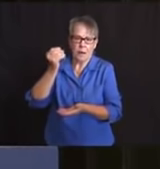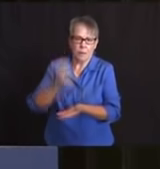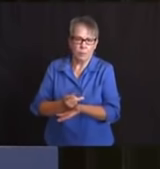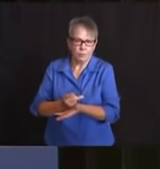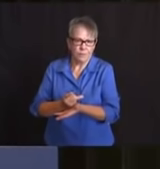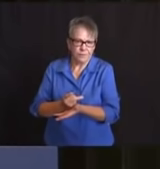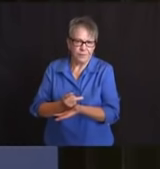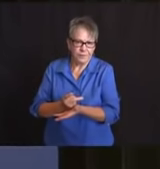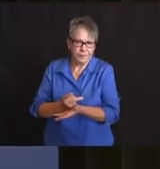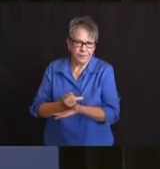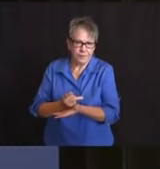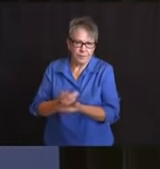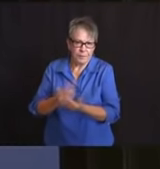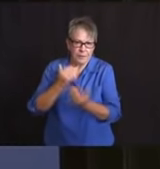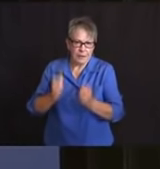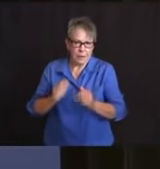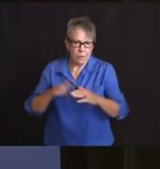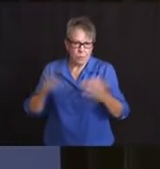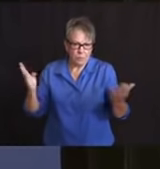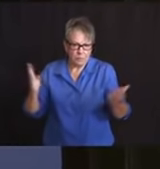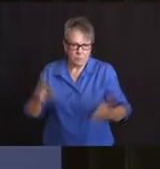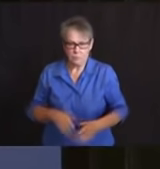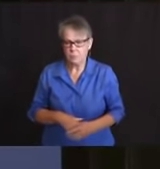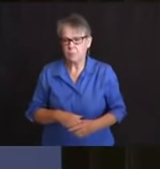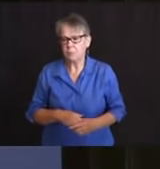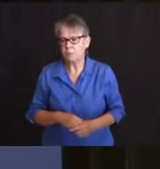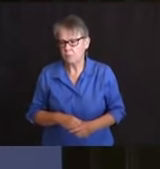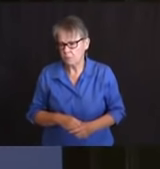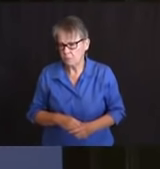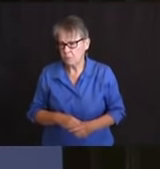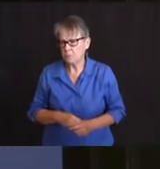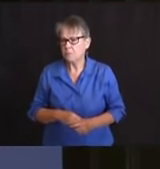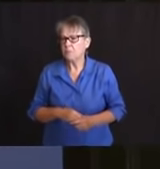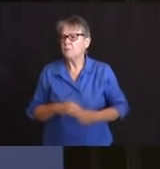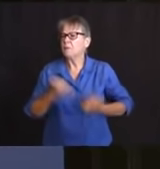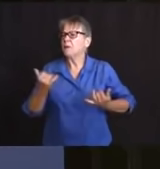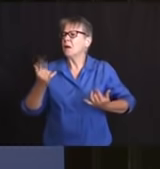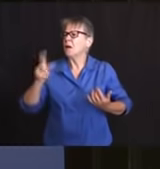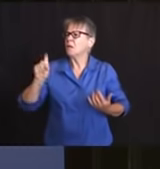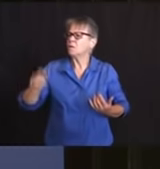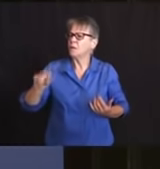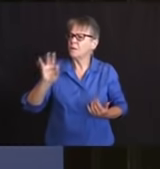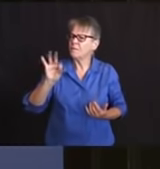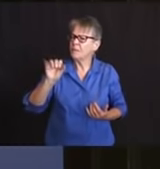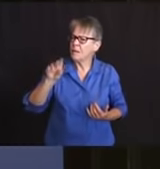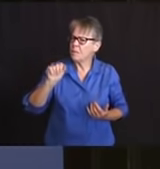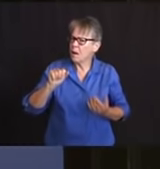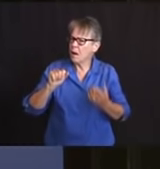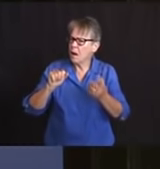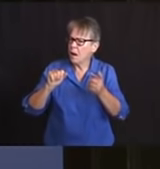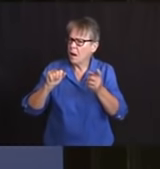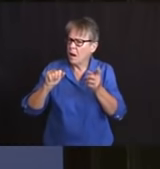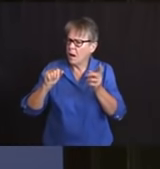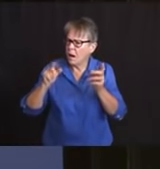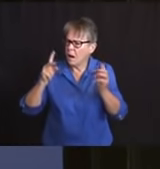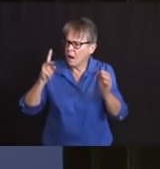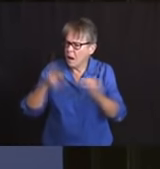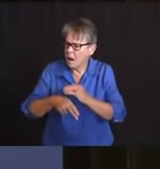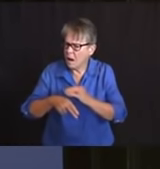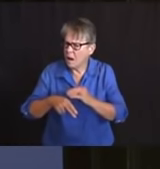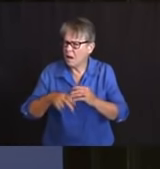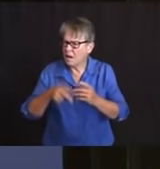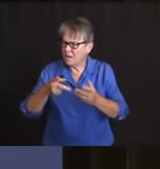Yeah, non-emergency funding, and it applies, I think, to schools and courthouses and a couple other things as